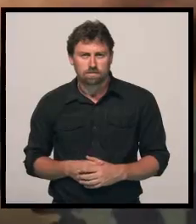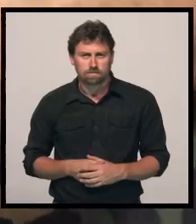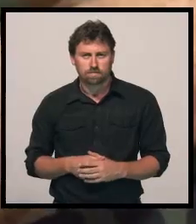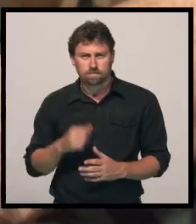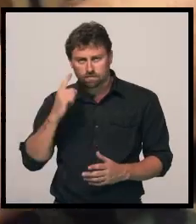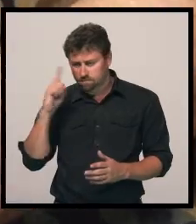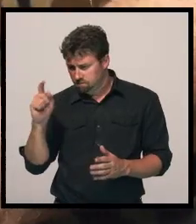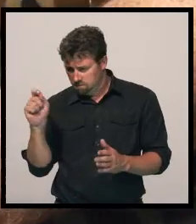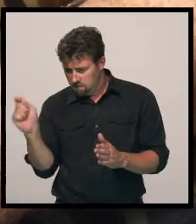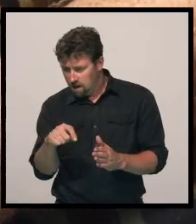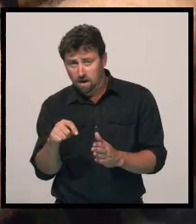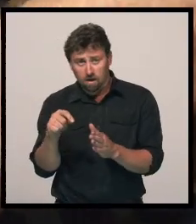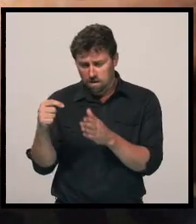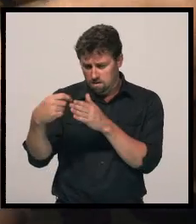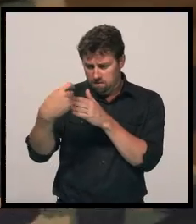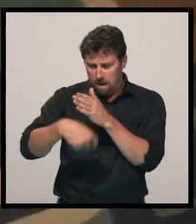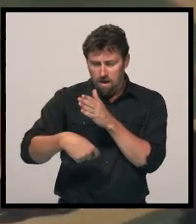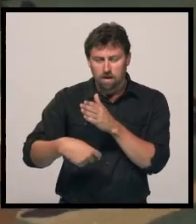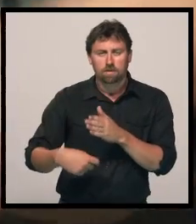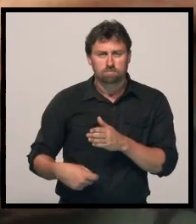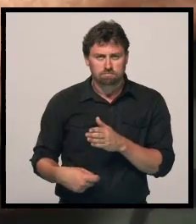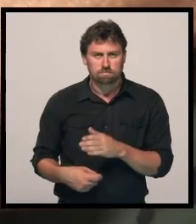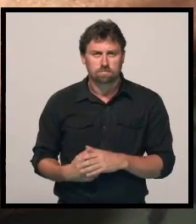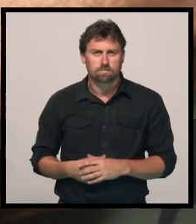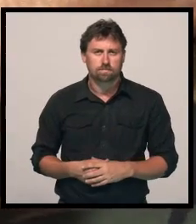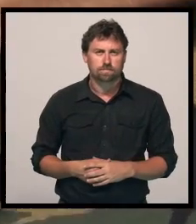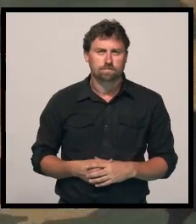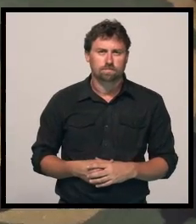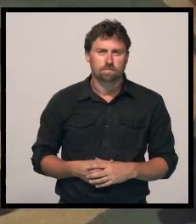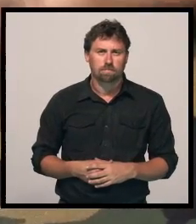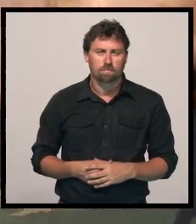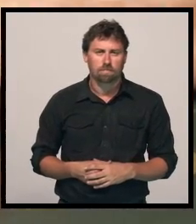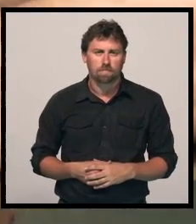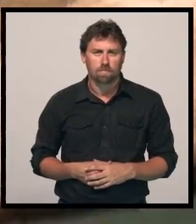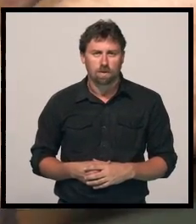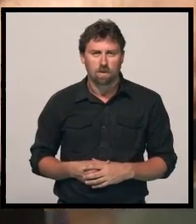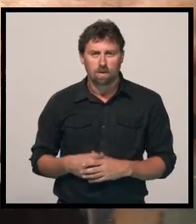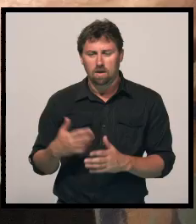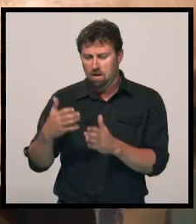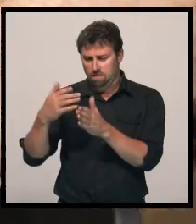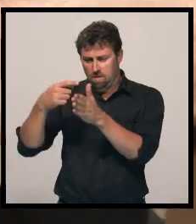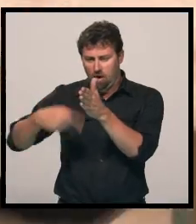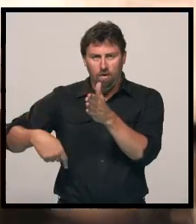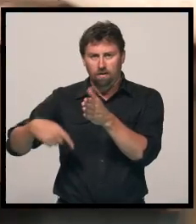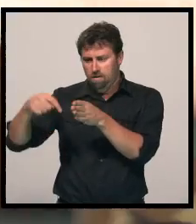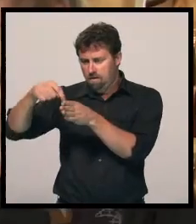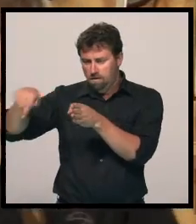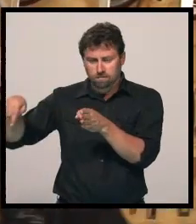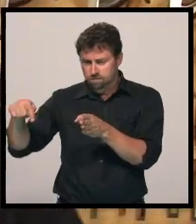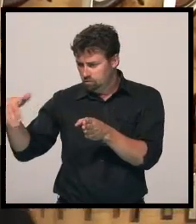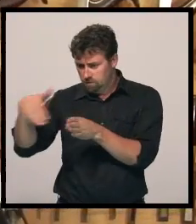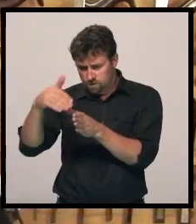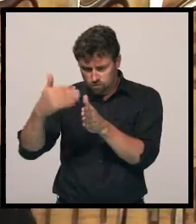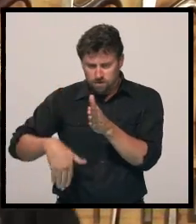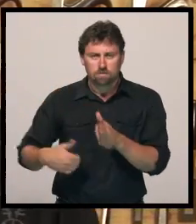the face, and then with the right angle side of your square, just mark a line. And if you